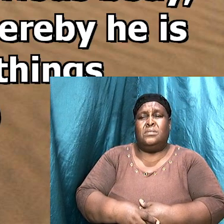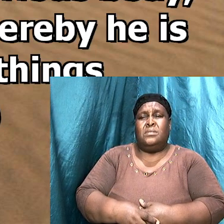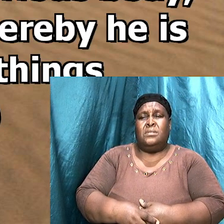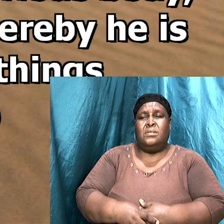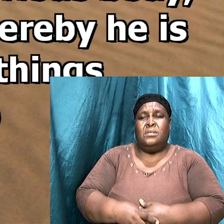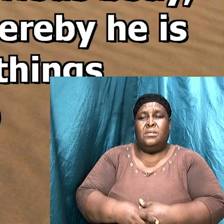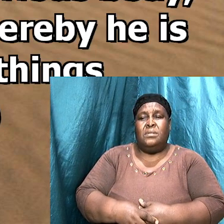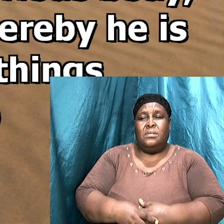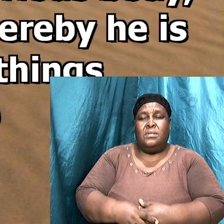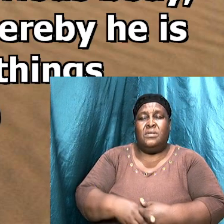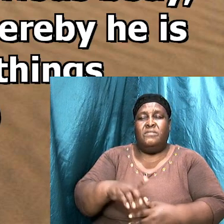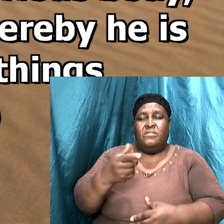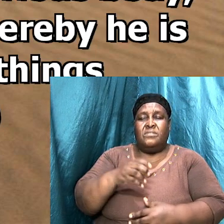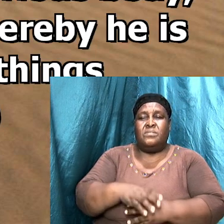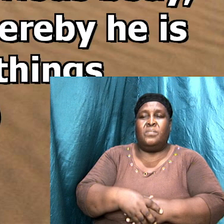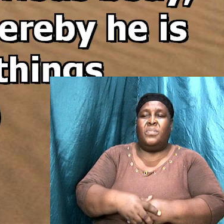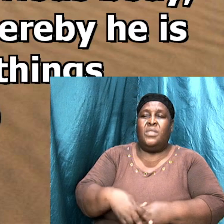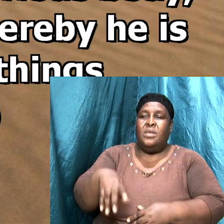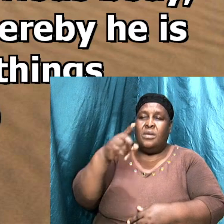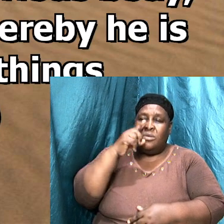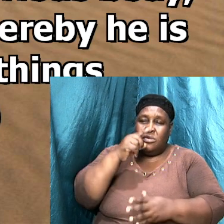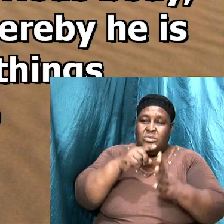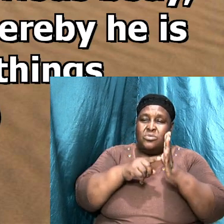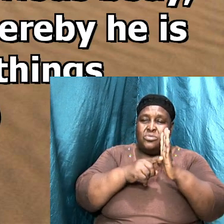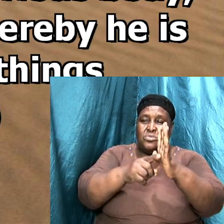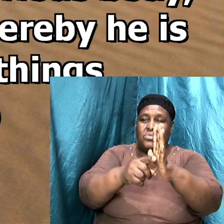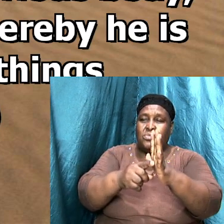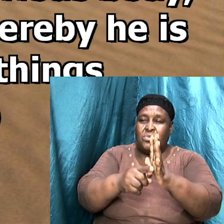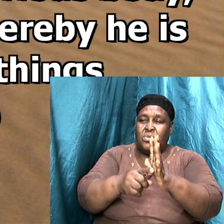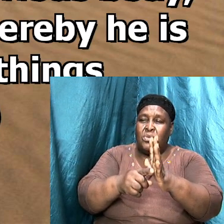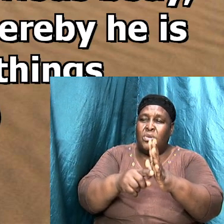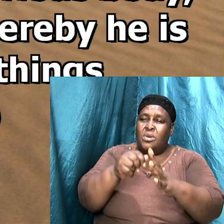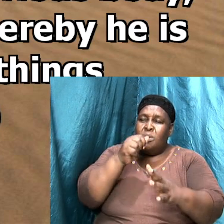first corinthian him said behold i show you a mystery